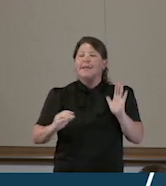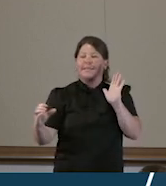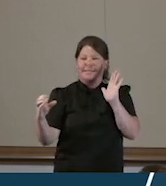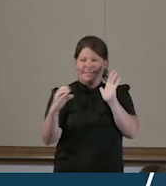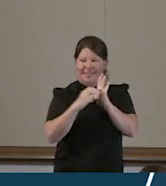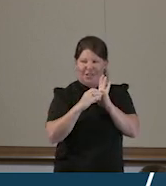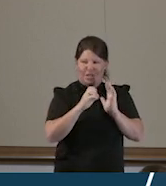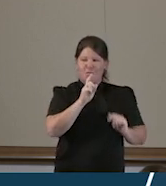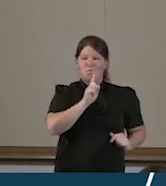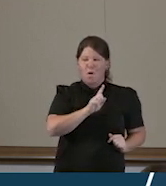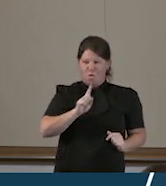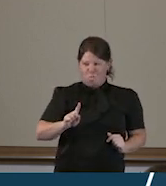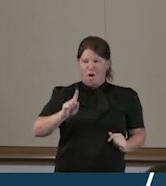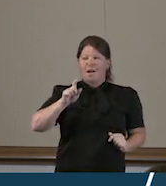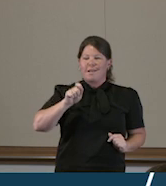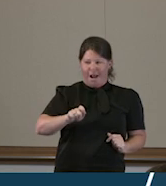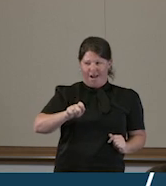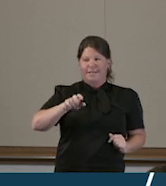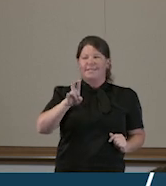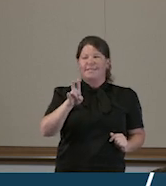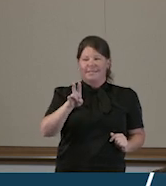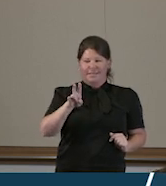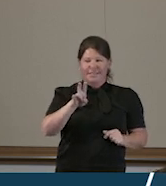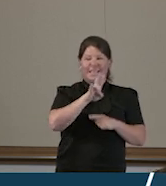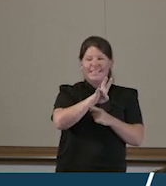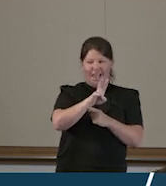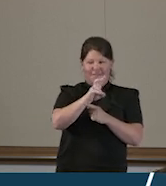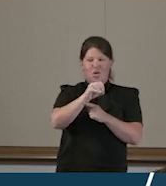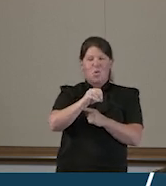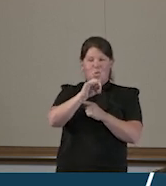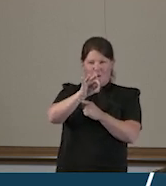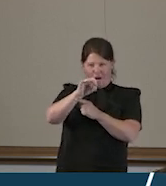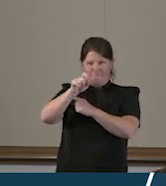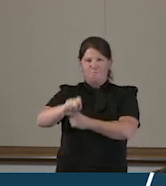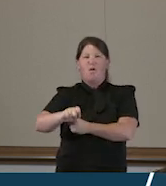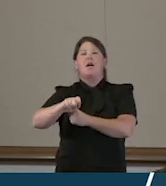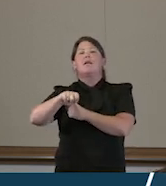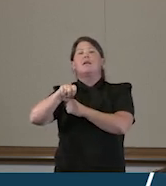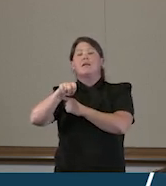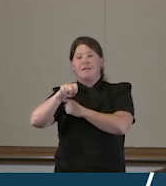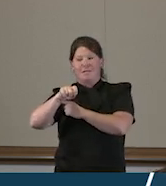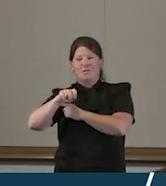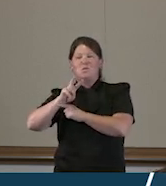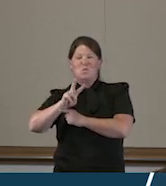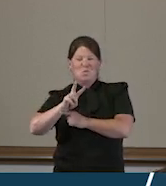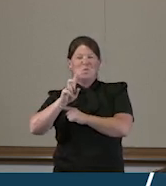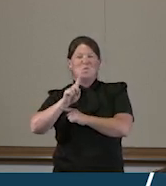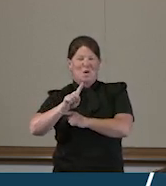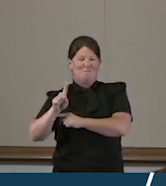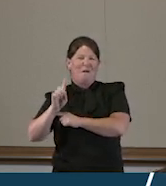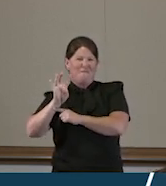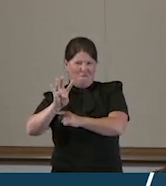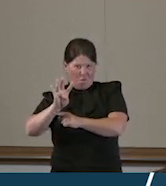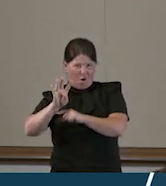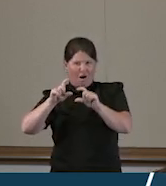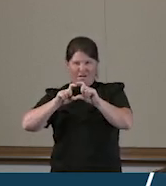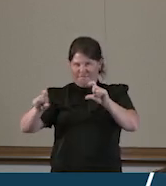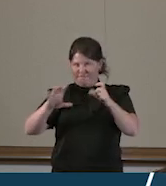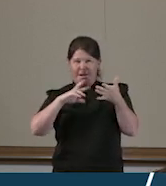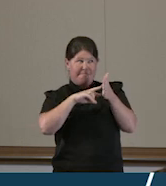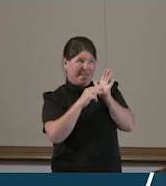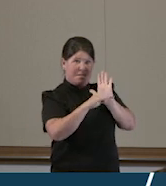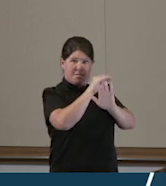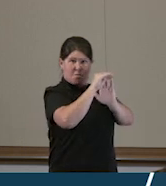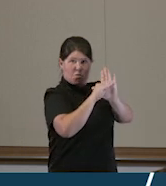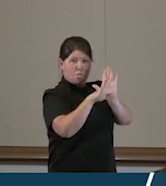statutes, right? And the supporter is a fiduciary, meaning they have to act in the decision maker's best interest. They have